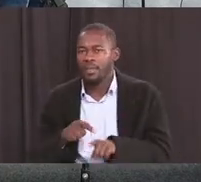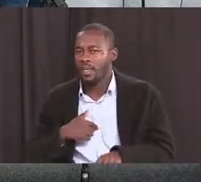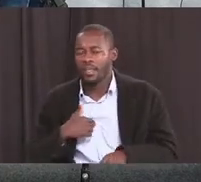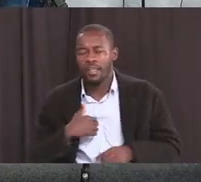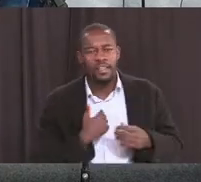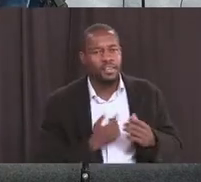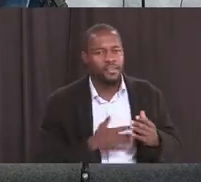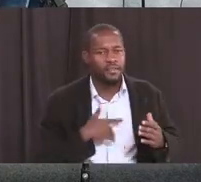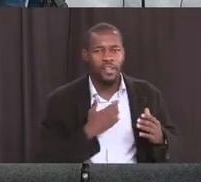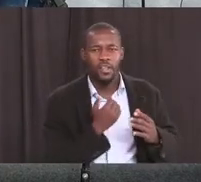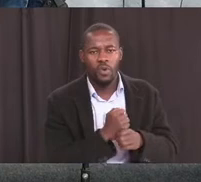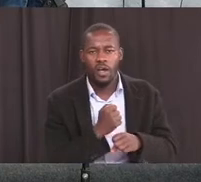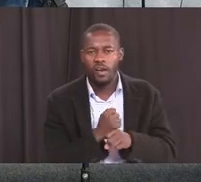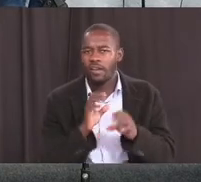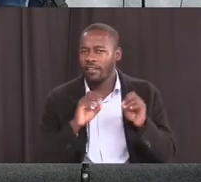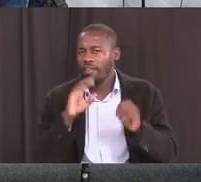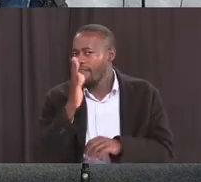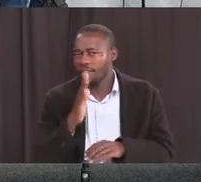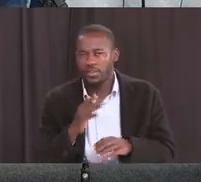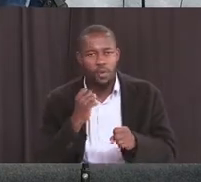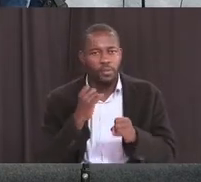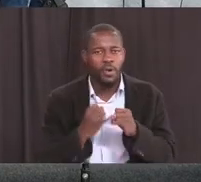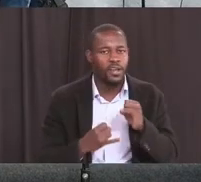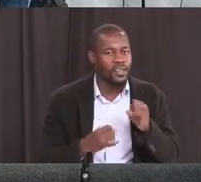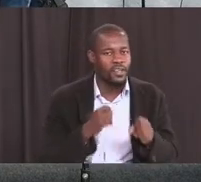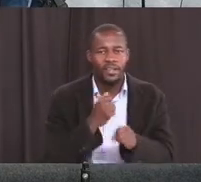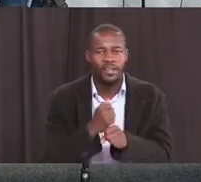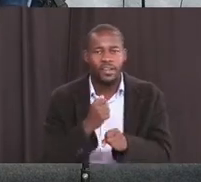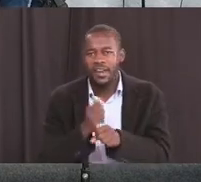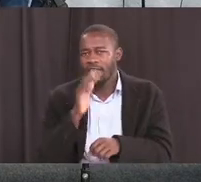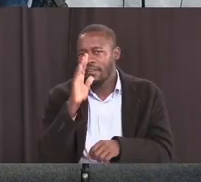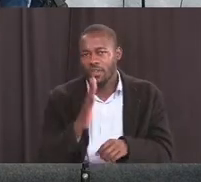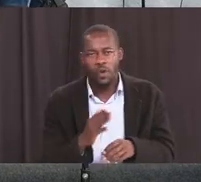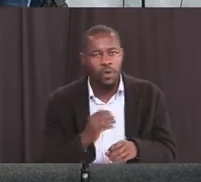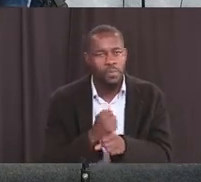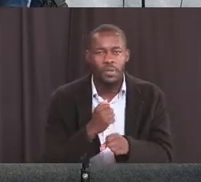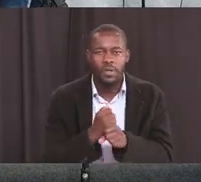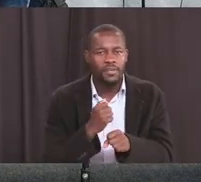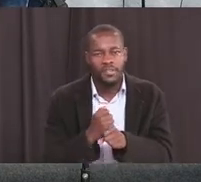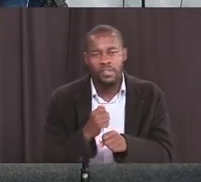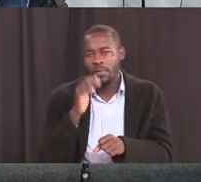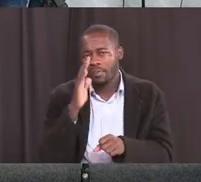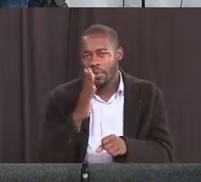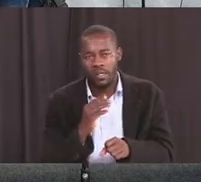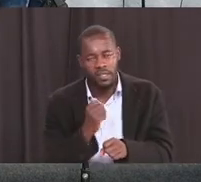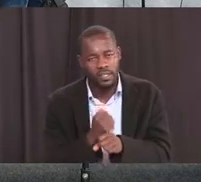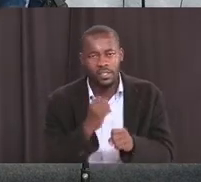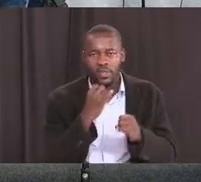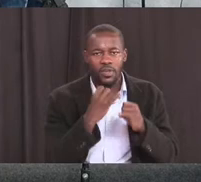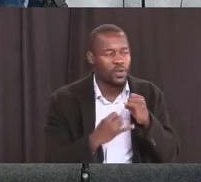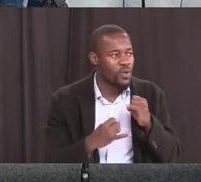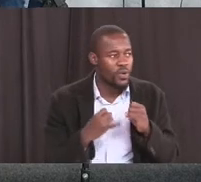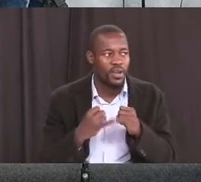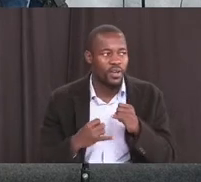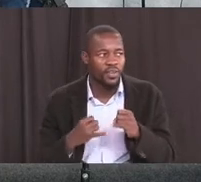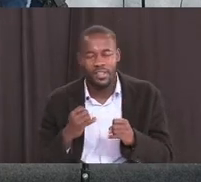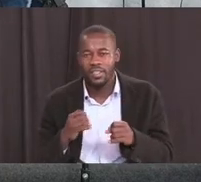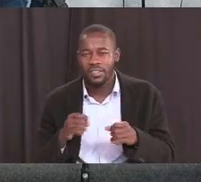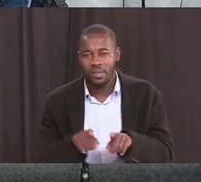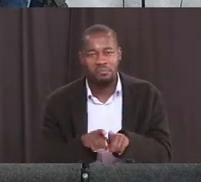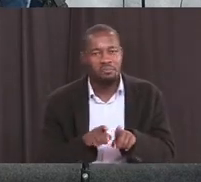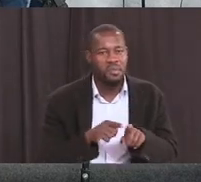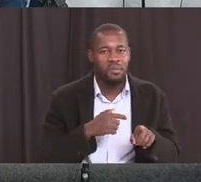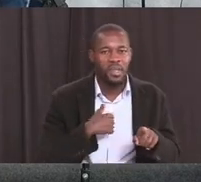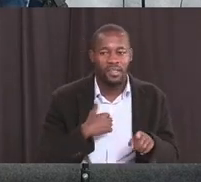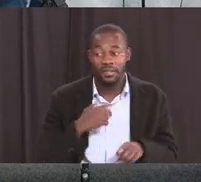you're working. Never stop working. Never stop working. Even when I don't